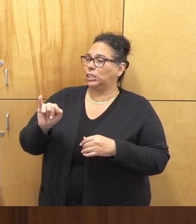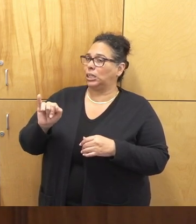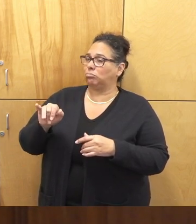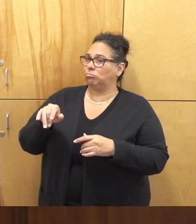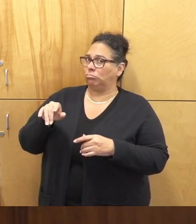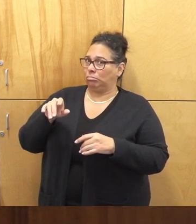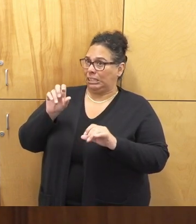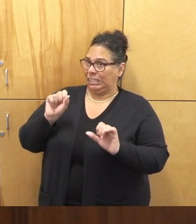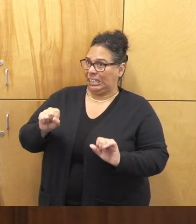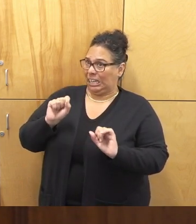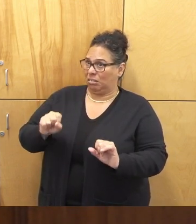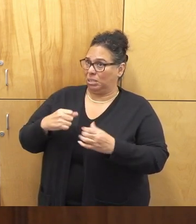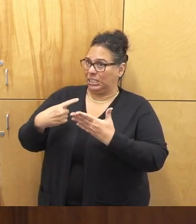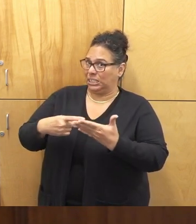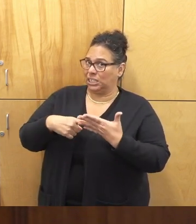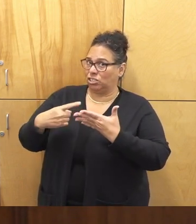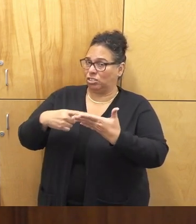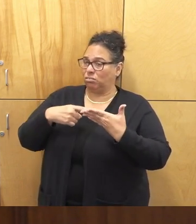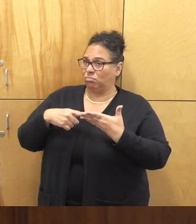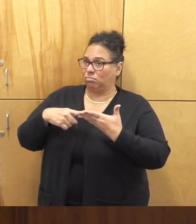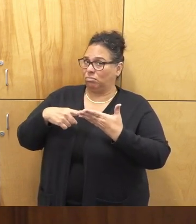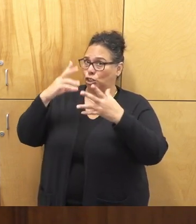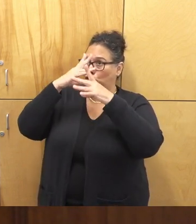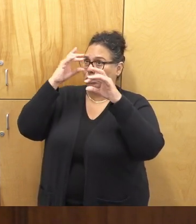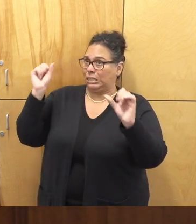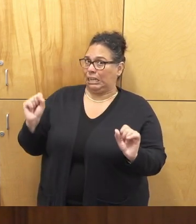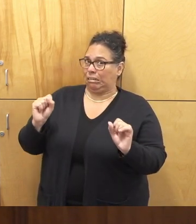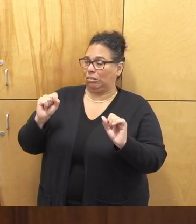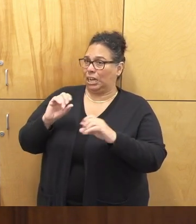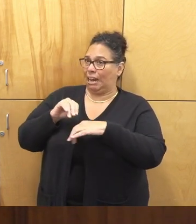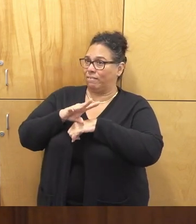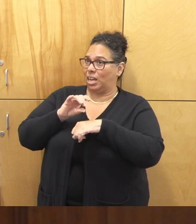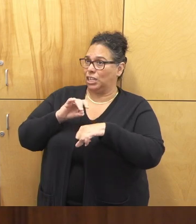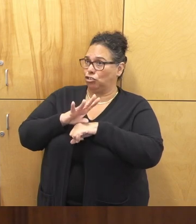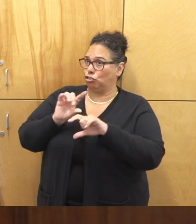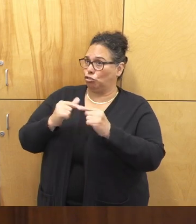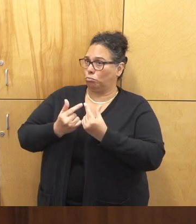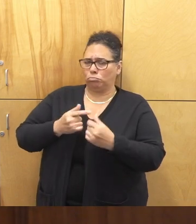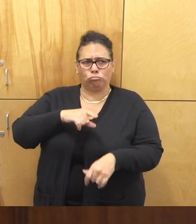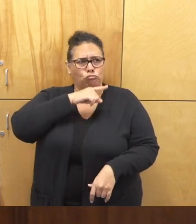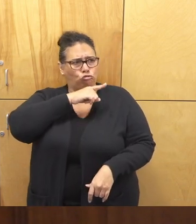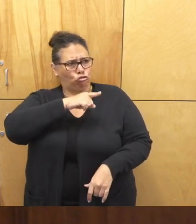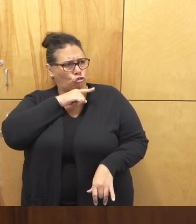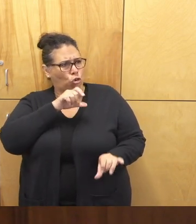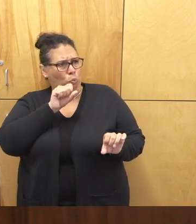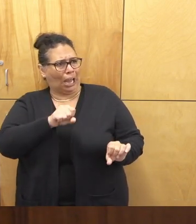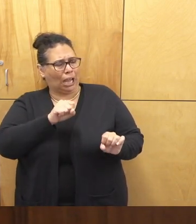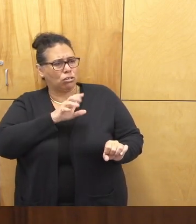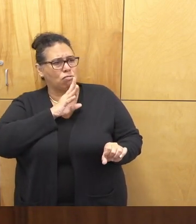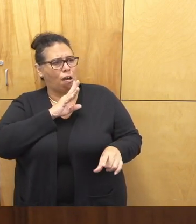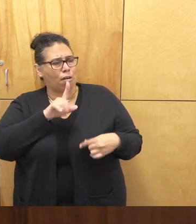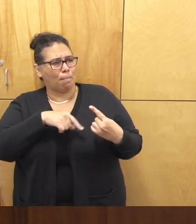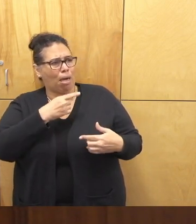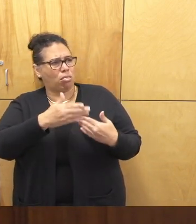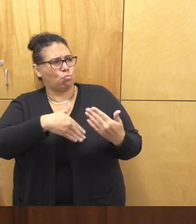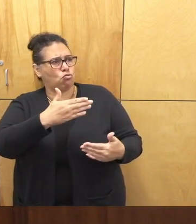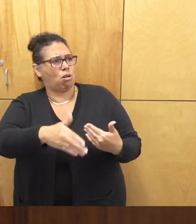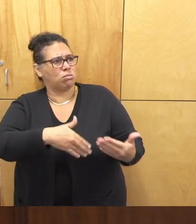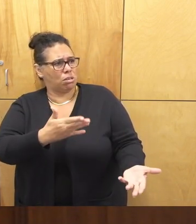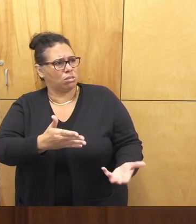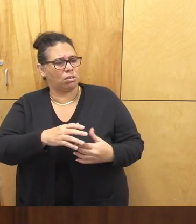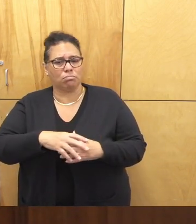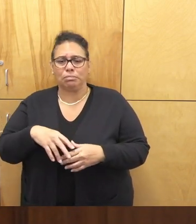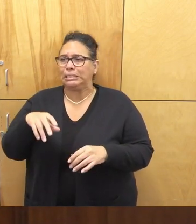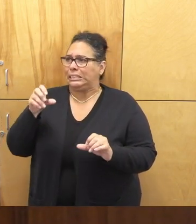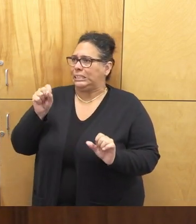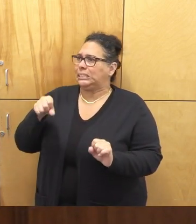our superintendent advisory group meeting? Sure, we could talk about the process. Yeah. That a way, contract at least goes we through could provide before some context on